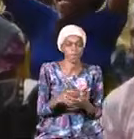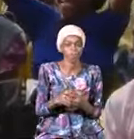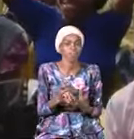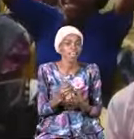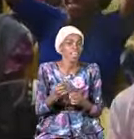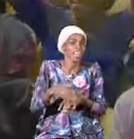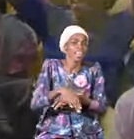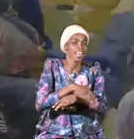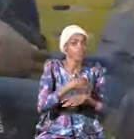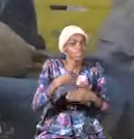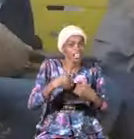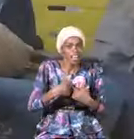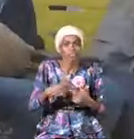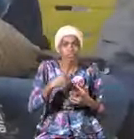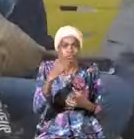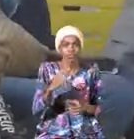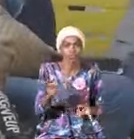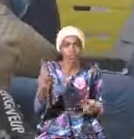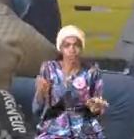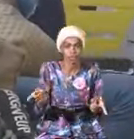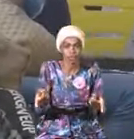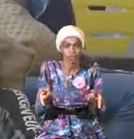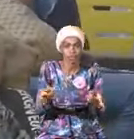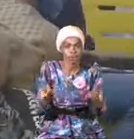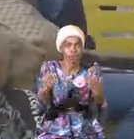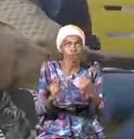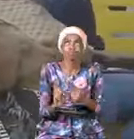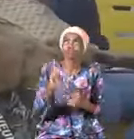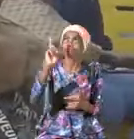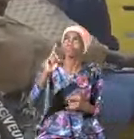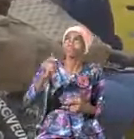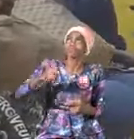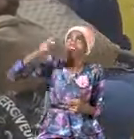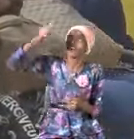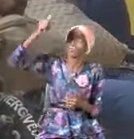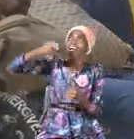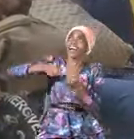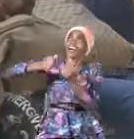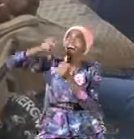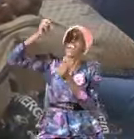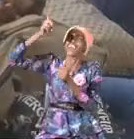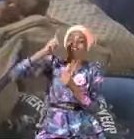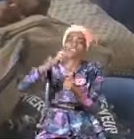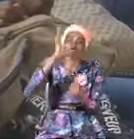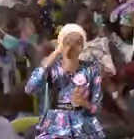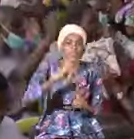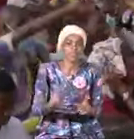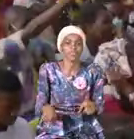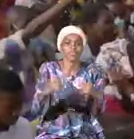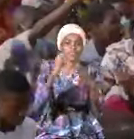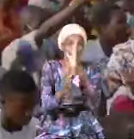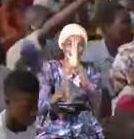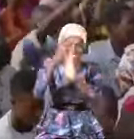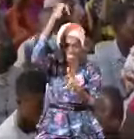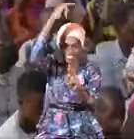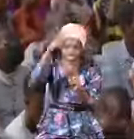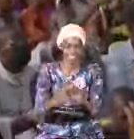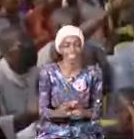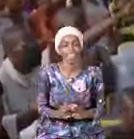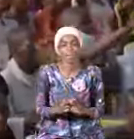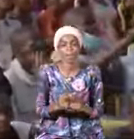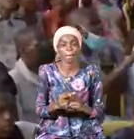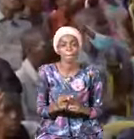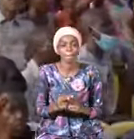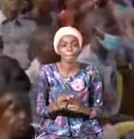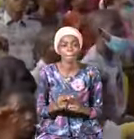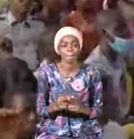has told you, come up higher. Higher you will go in Jesus' name.